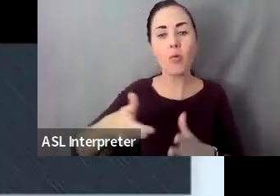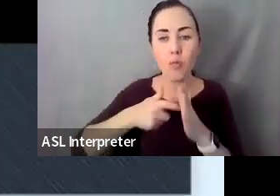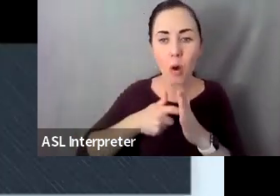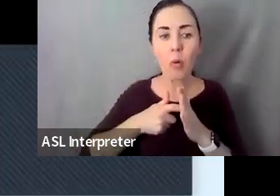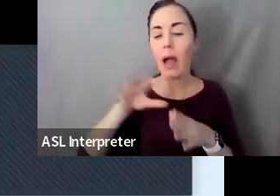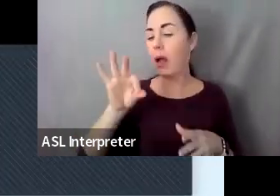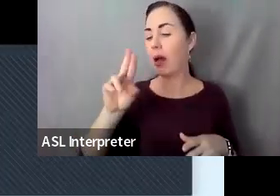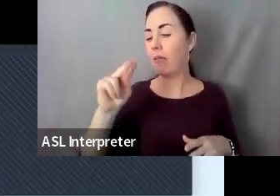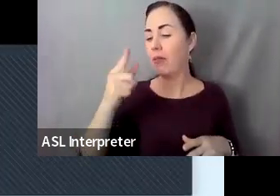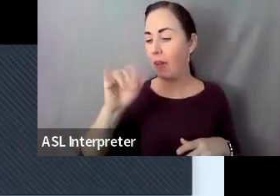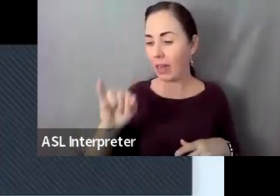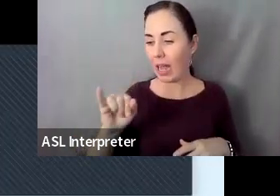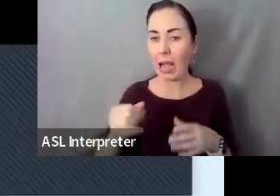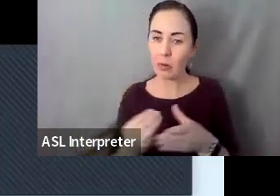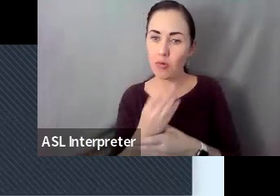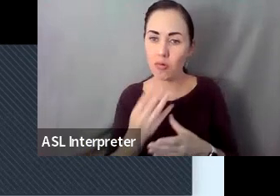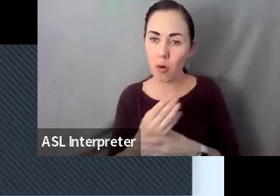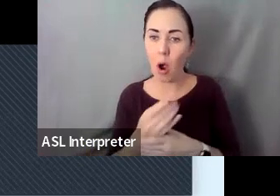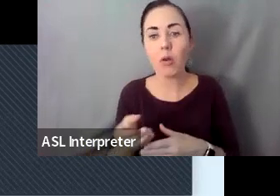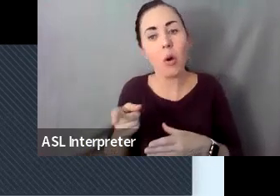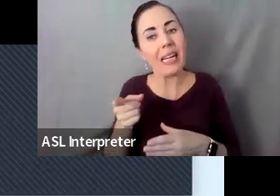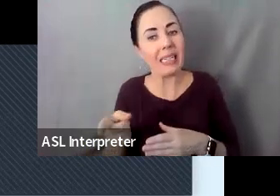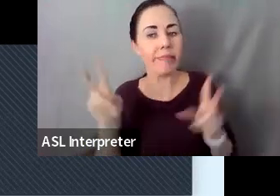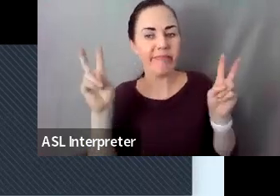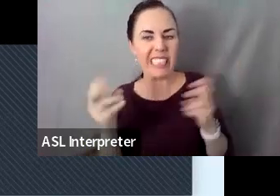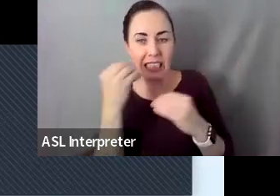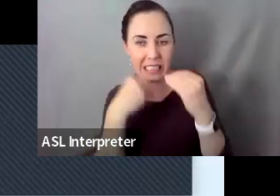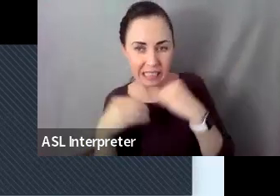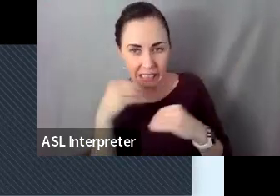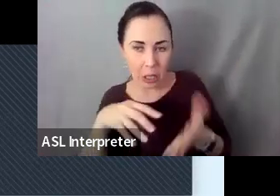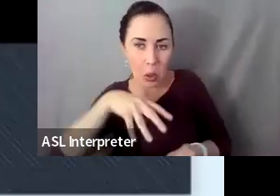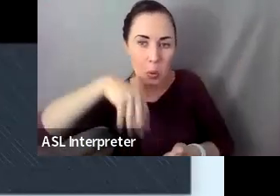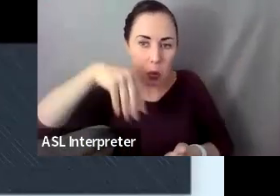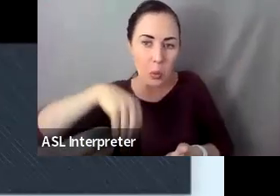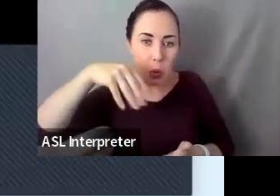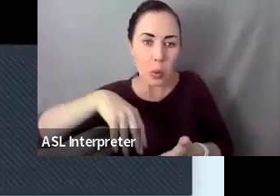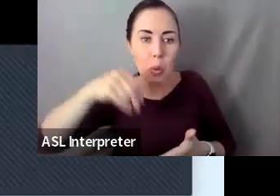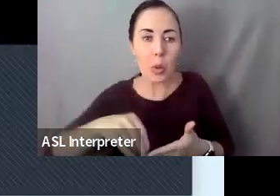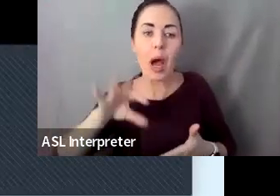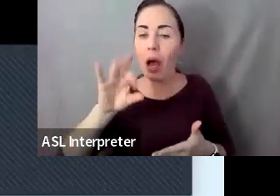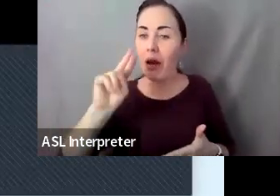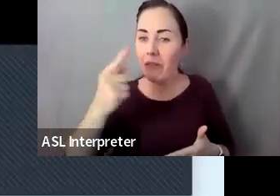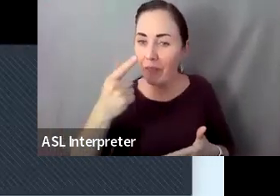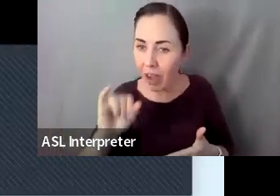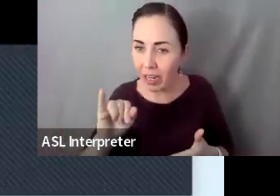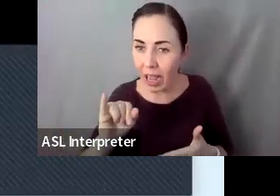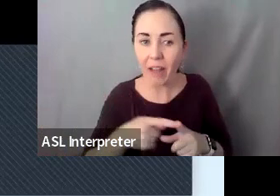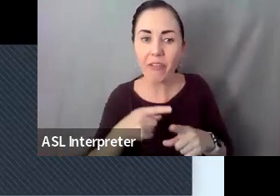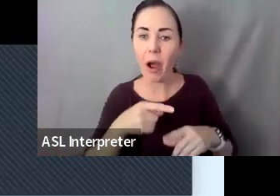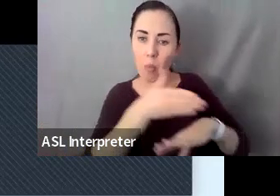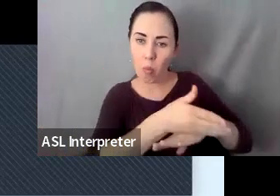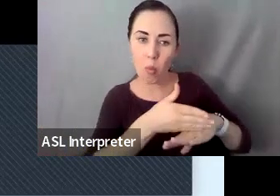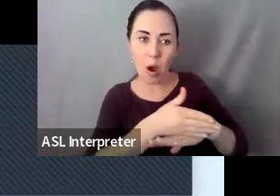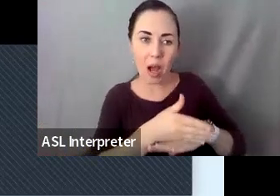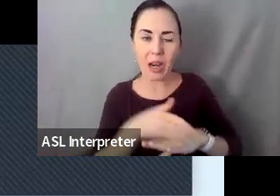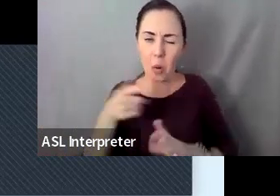to the plant. And that's how the plants are able to grow. And all orchids, because they need specific fungi, their presence or where they grow is